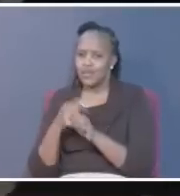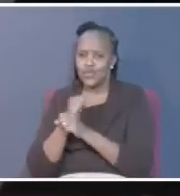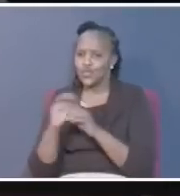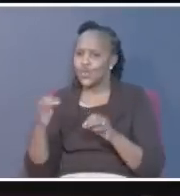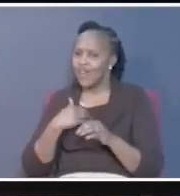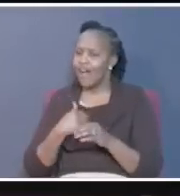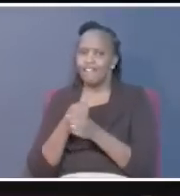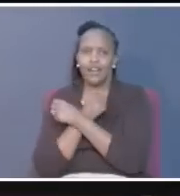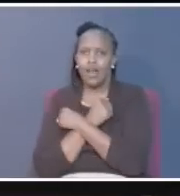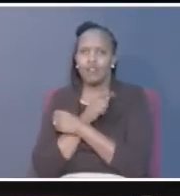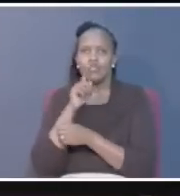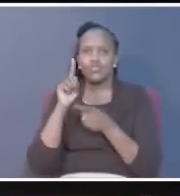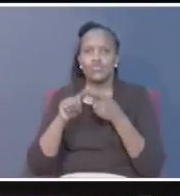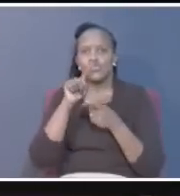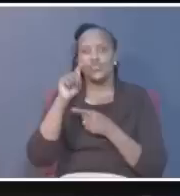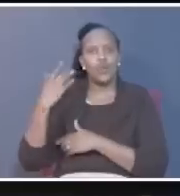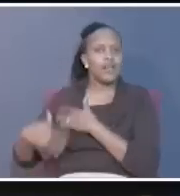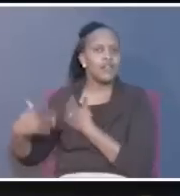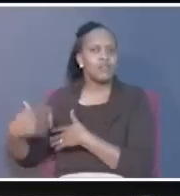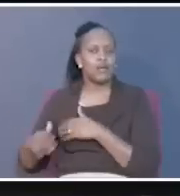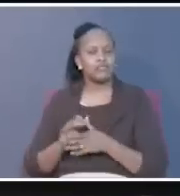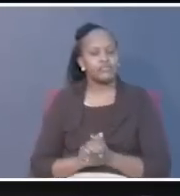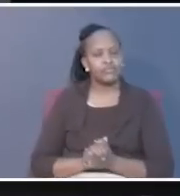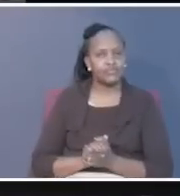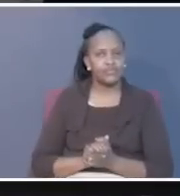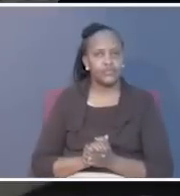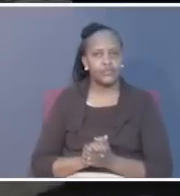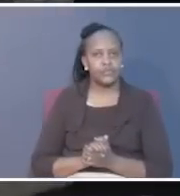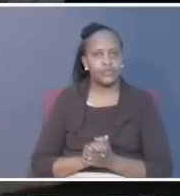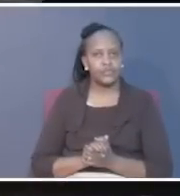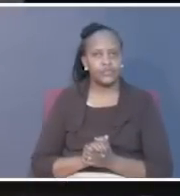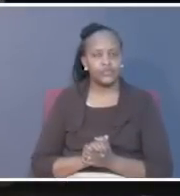is love in action, to one's neighbor.